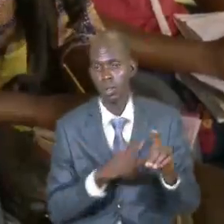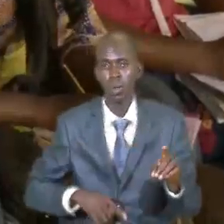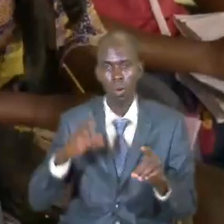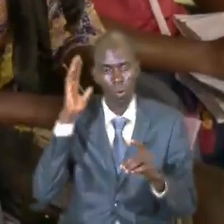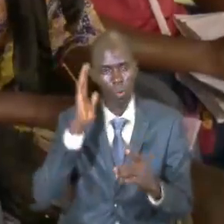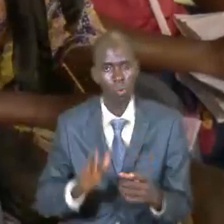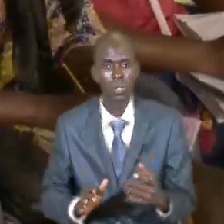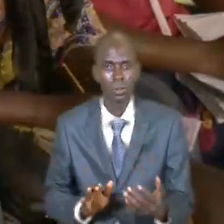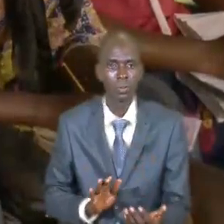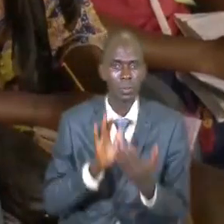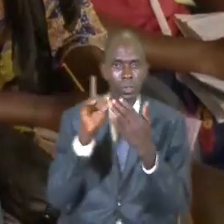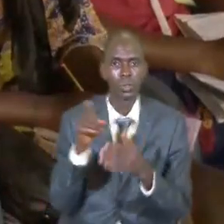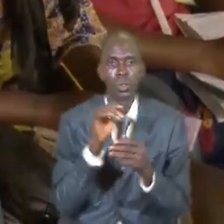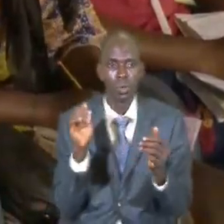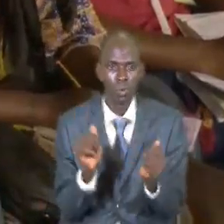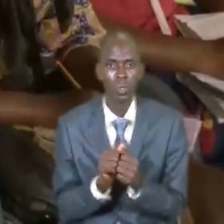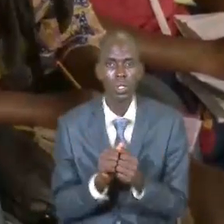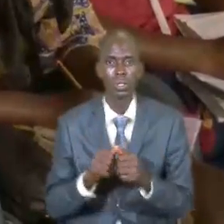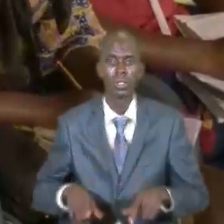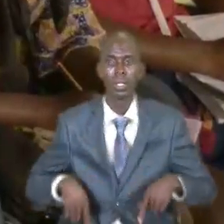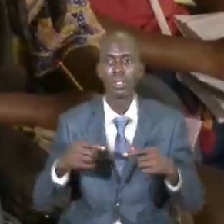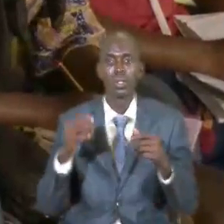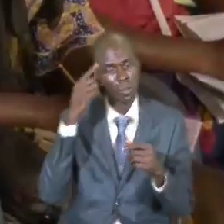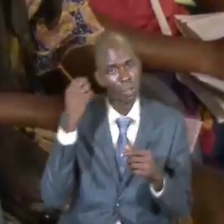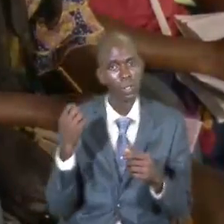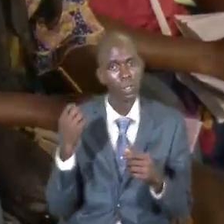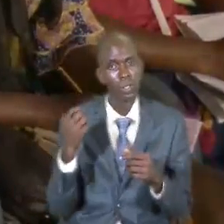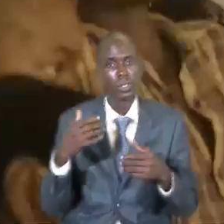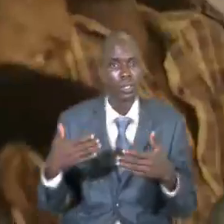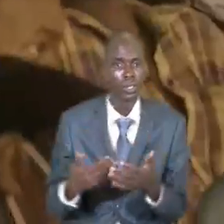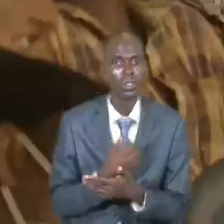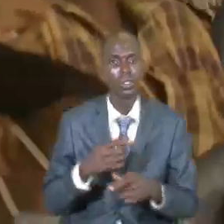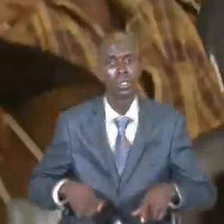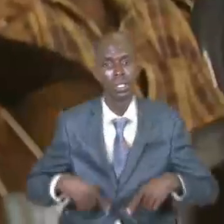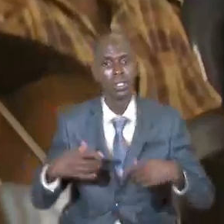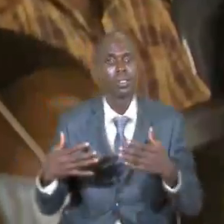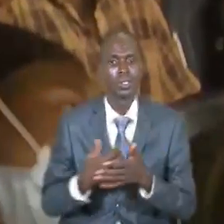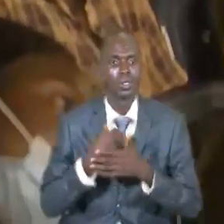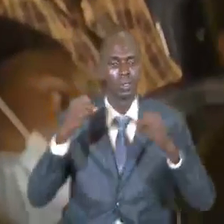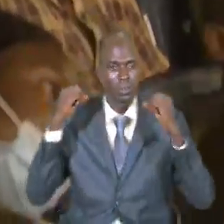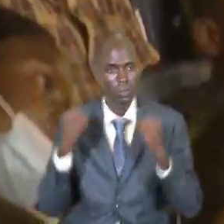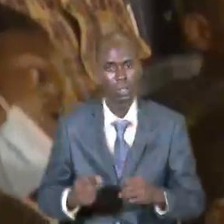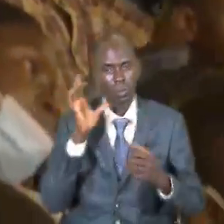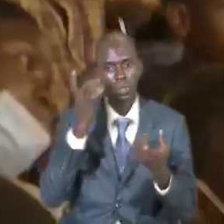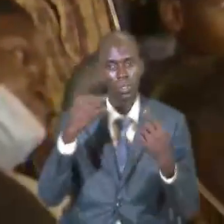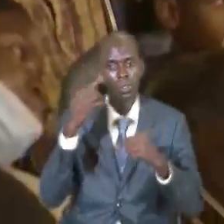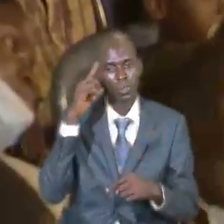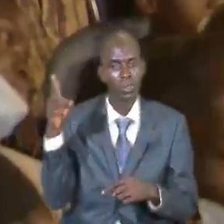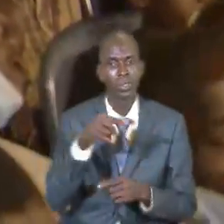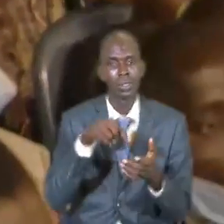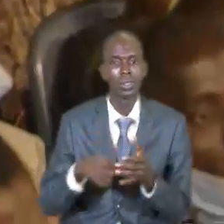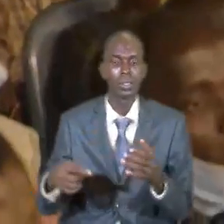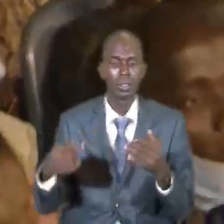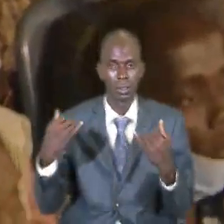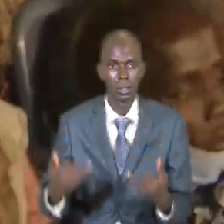and new energy and new strength will come for you today in Jesus' name. The man said, I have no man when